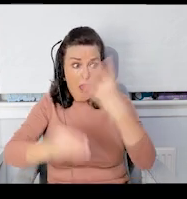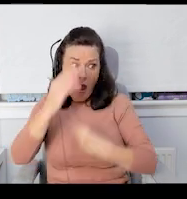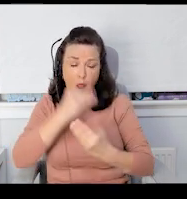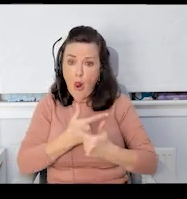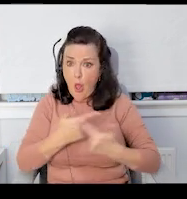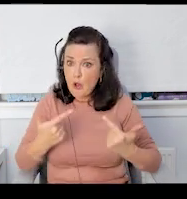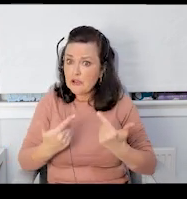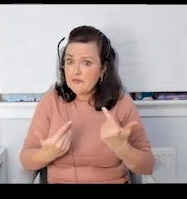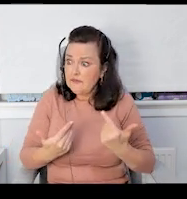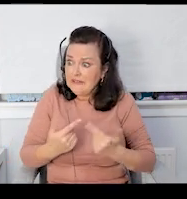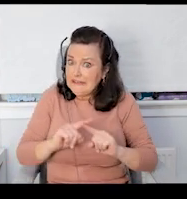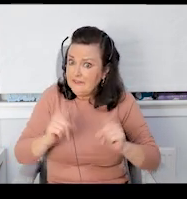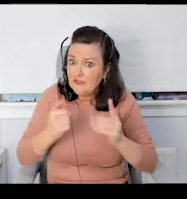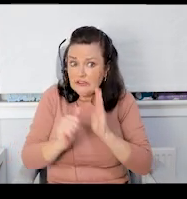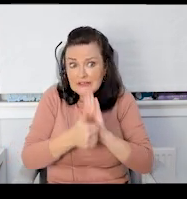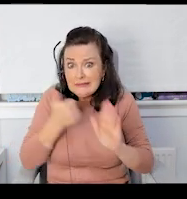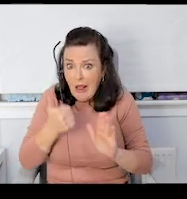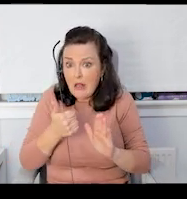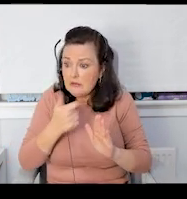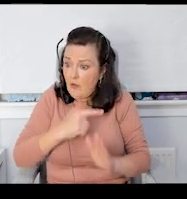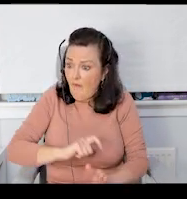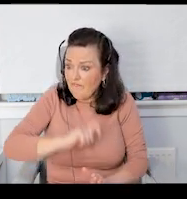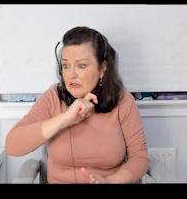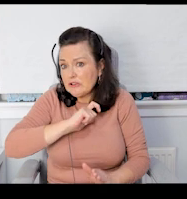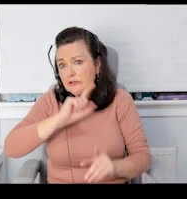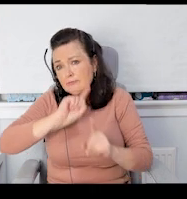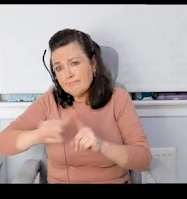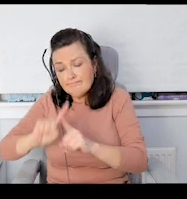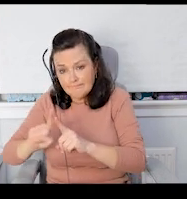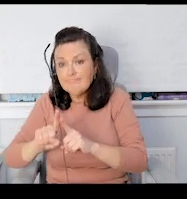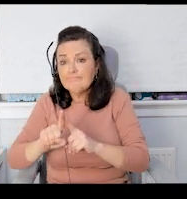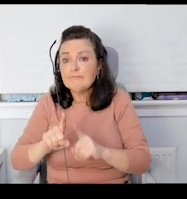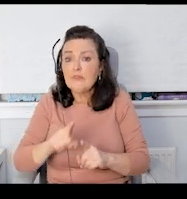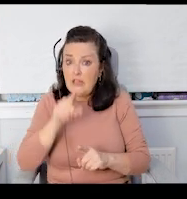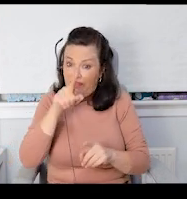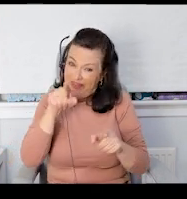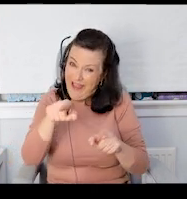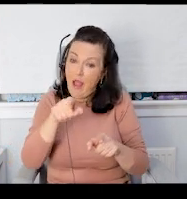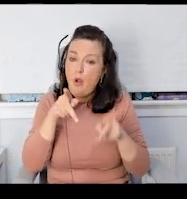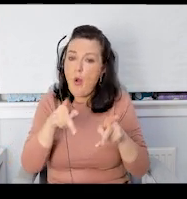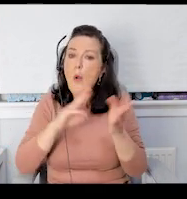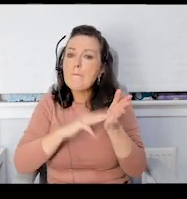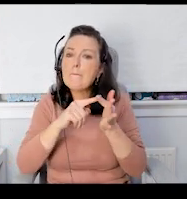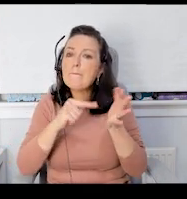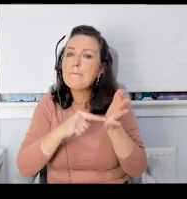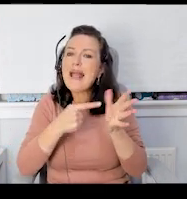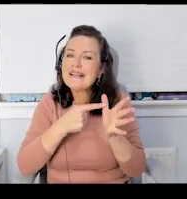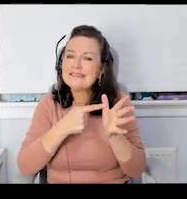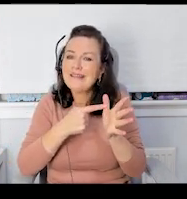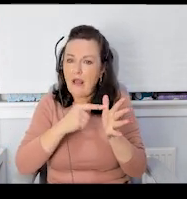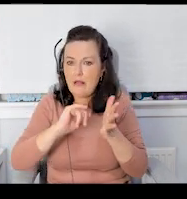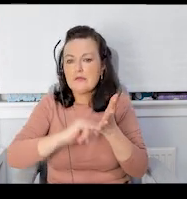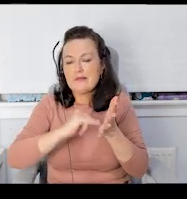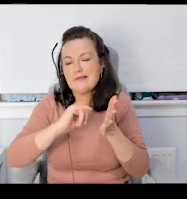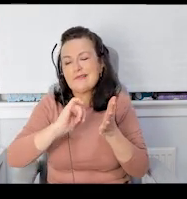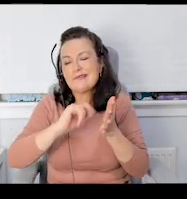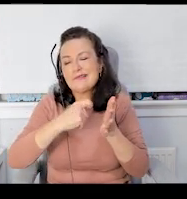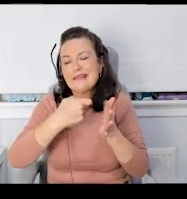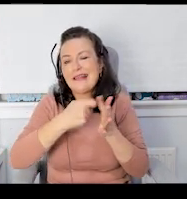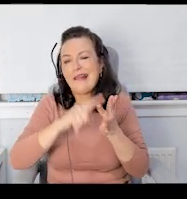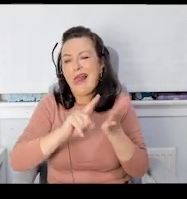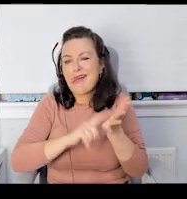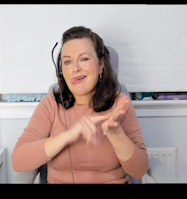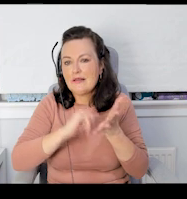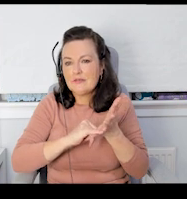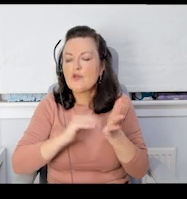over 100 different types of modern apprenticeships which range from SCQF level 5 right up to level 12 across a wide range of